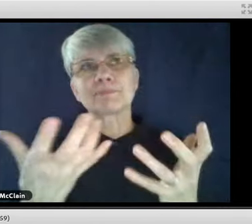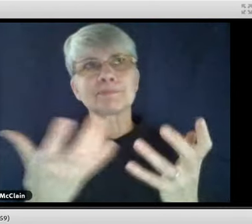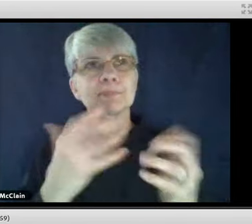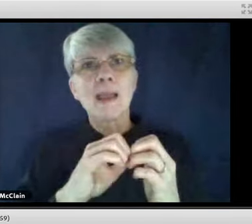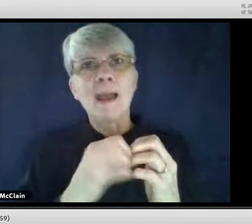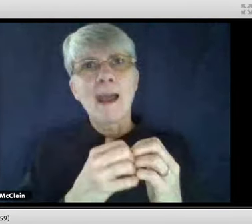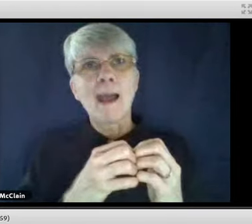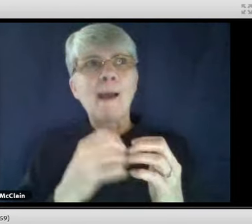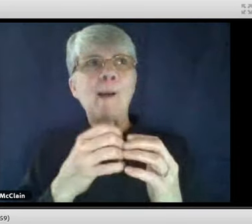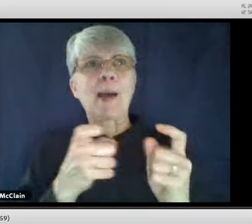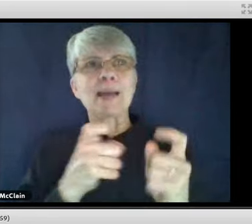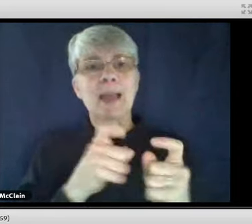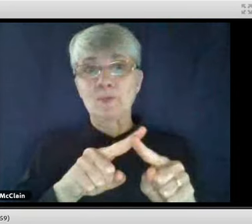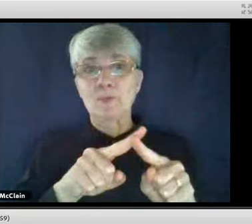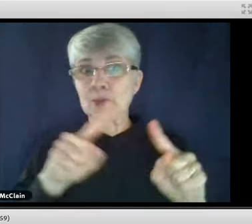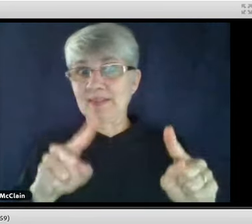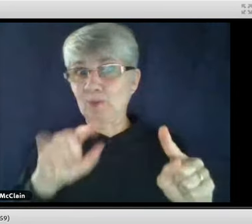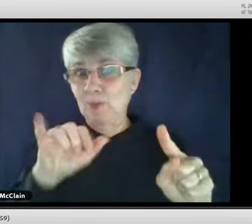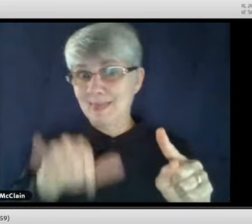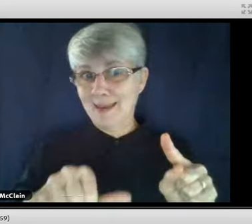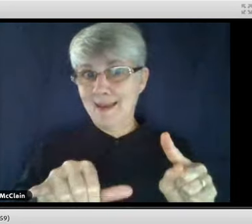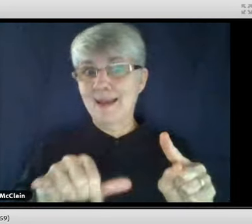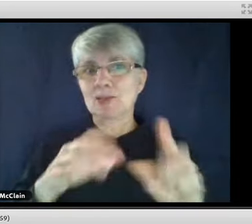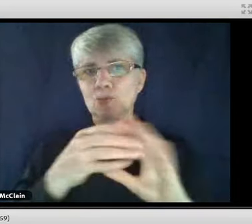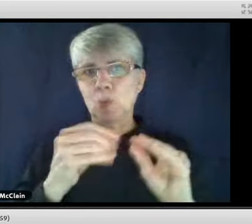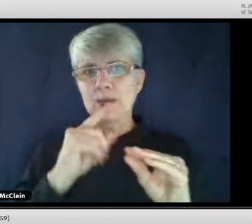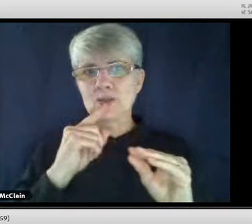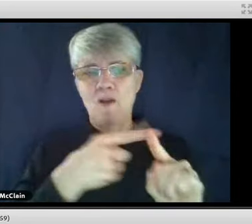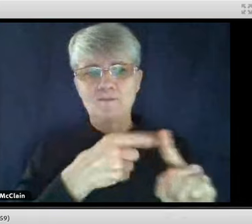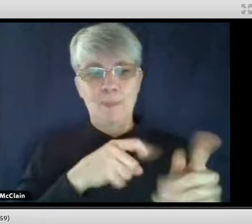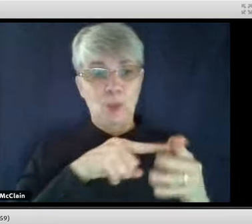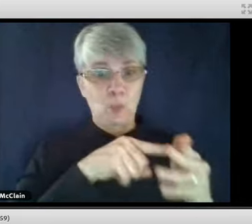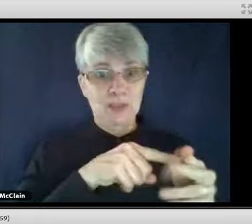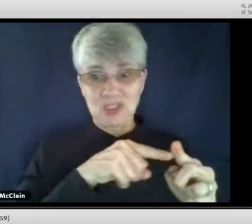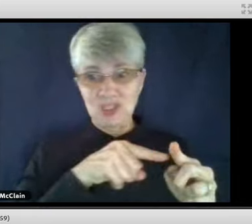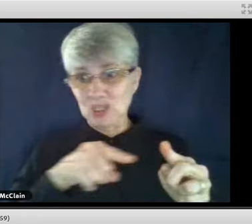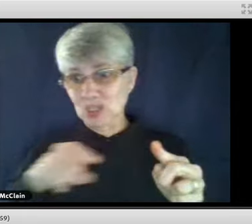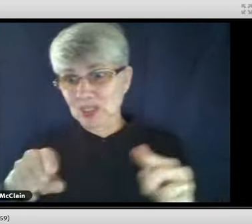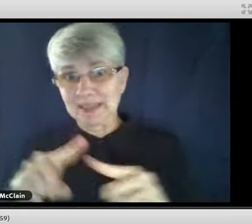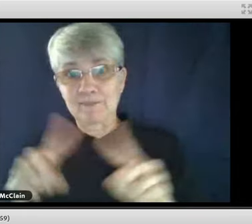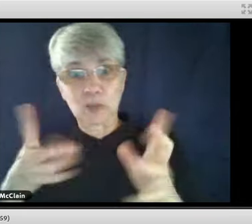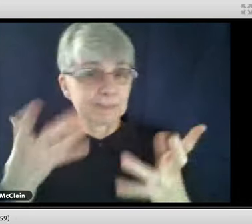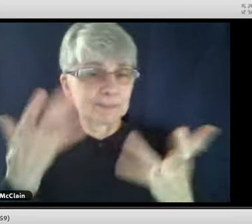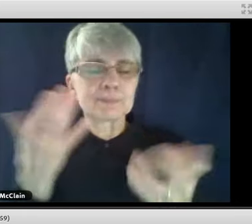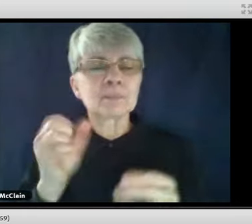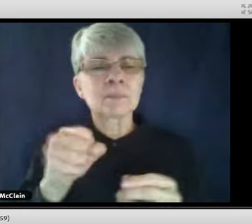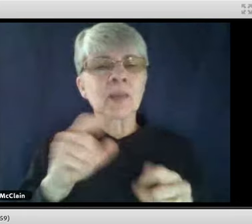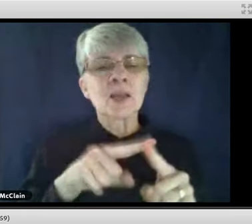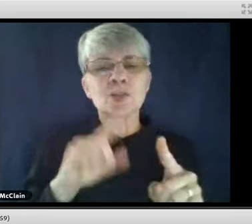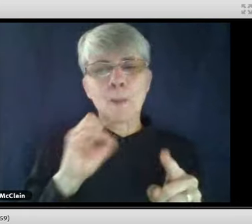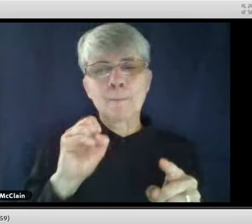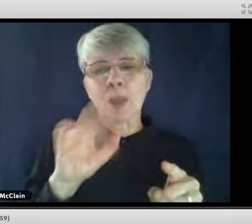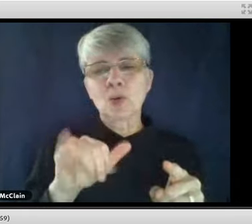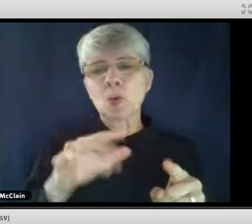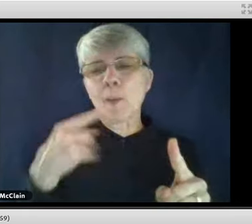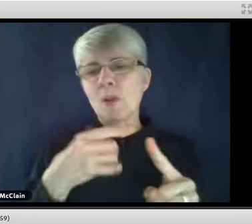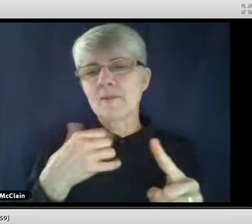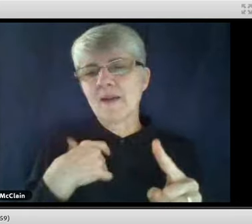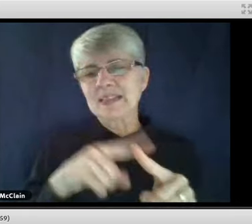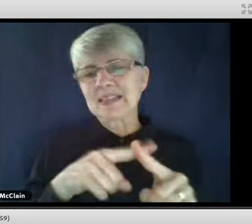how adapted, how different these stories are. Okay, so but yeah, and so Mary, your point of like having, the